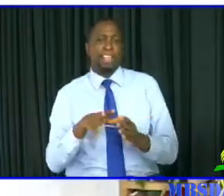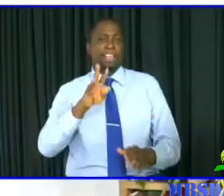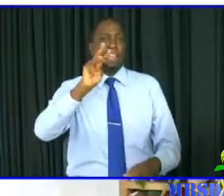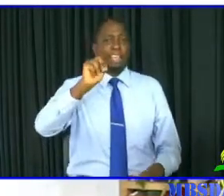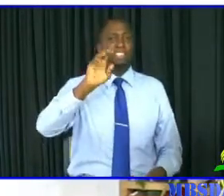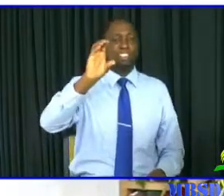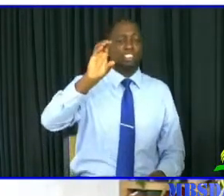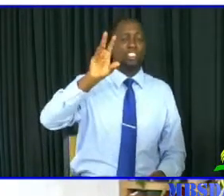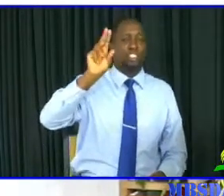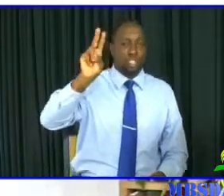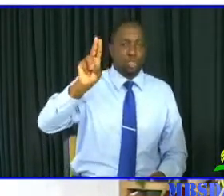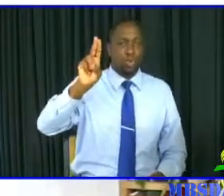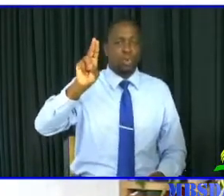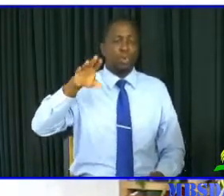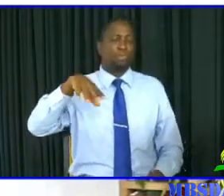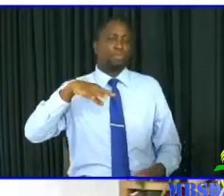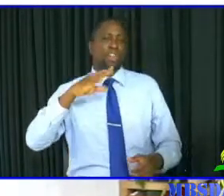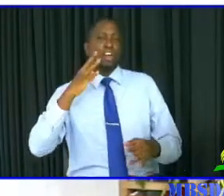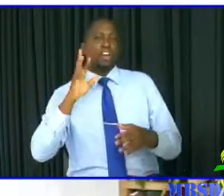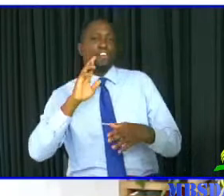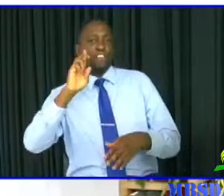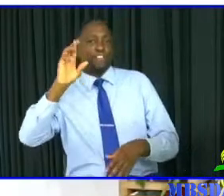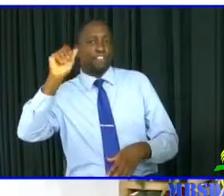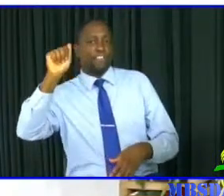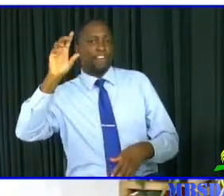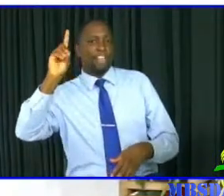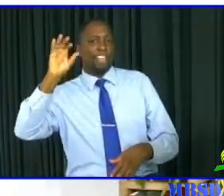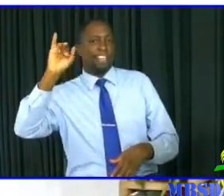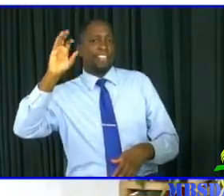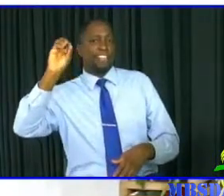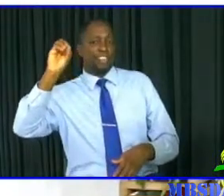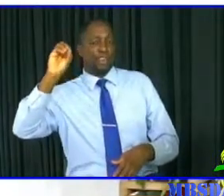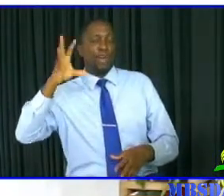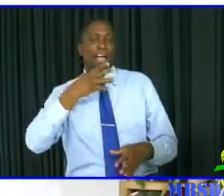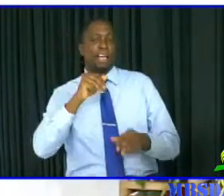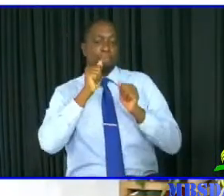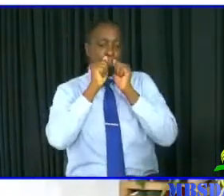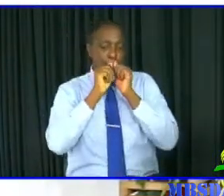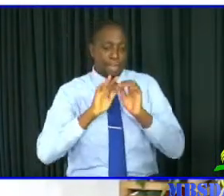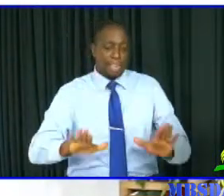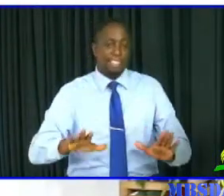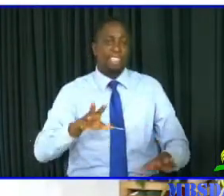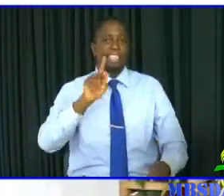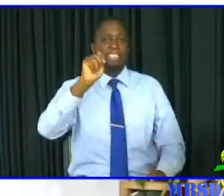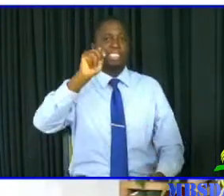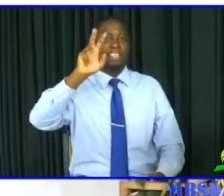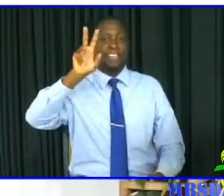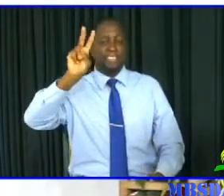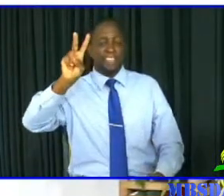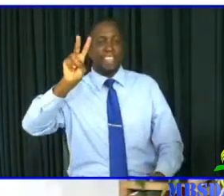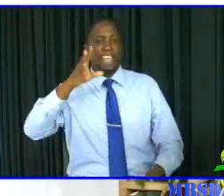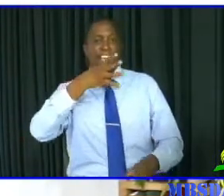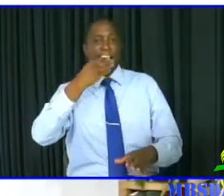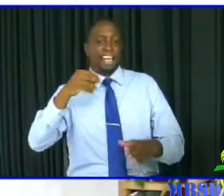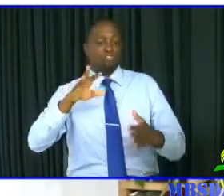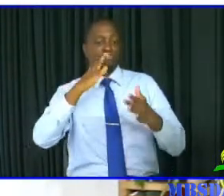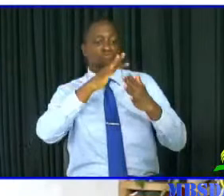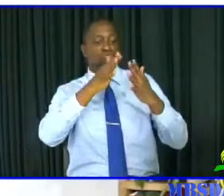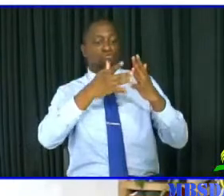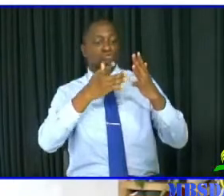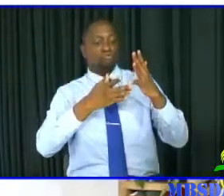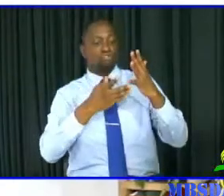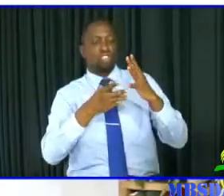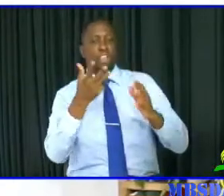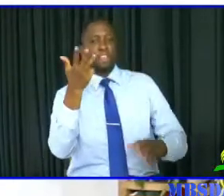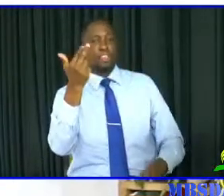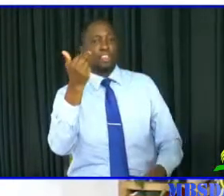91.1, 91.3, and 91.5 on Blessed Television, Blessed TV, and its 13 affiliate network cable